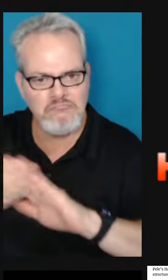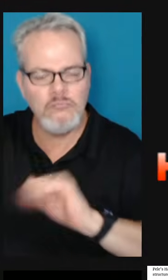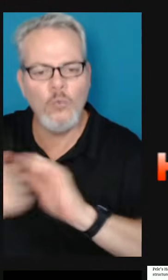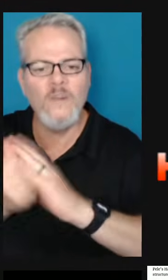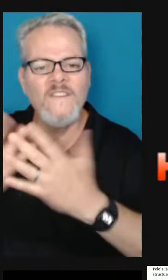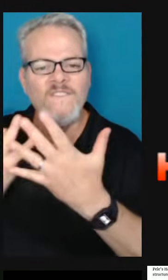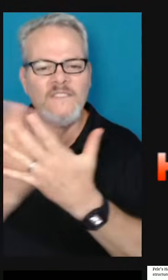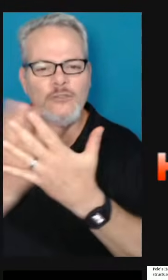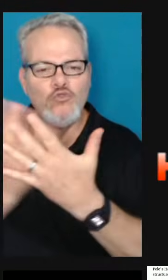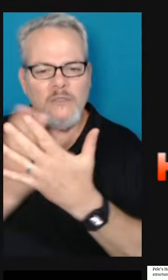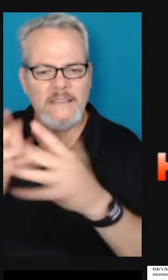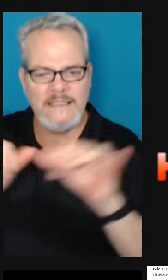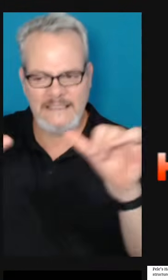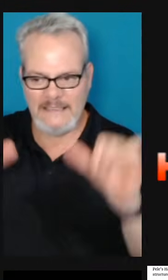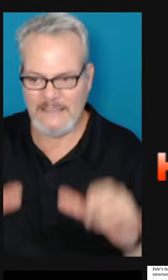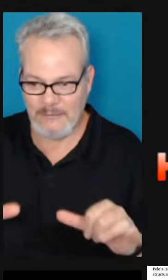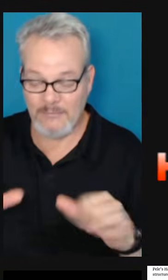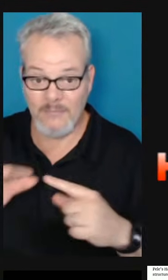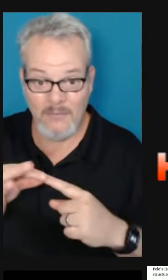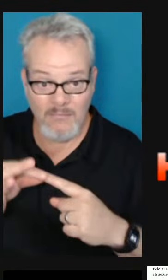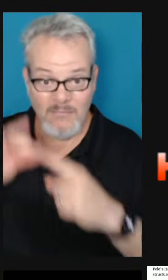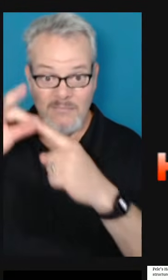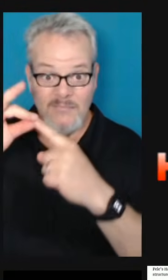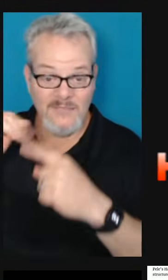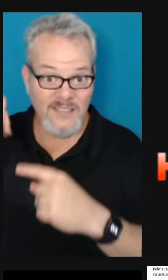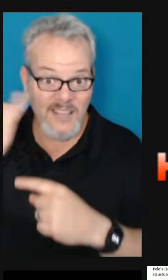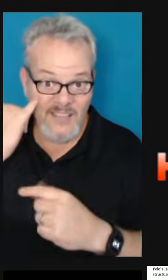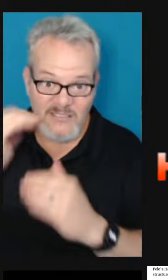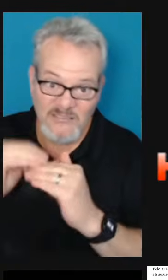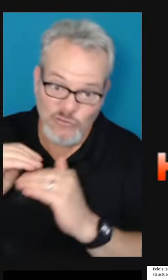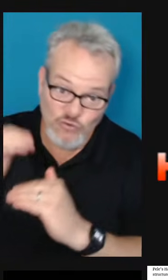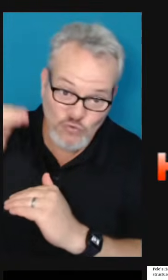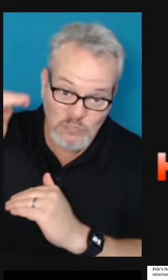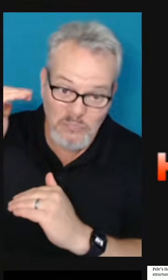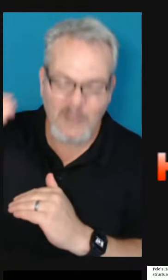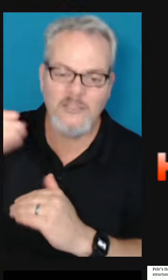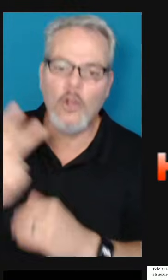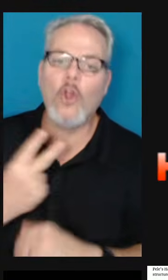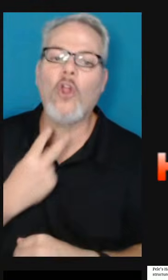Otherwise, if there's too much of it, that's what can really clog things up.